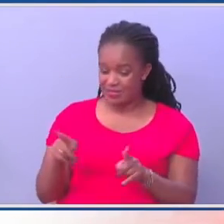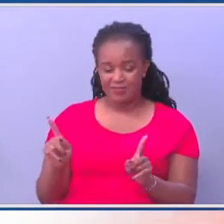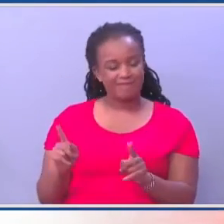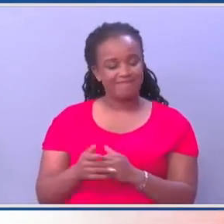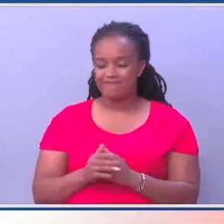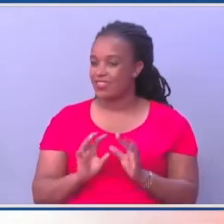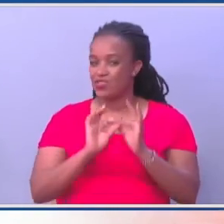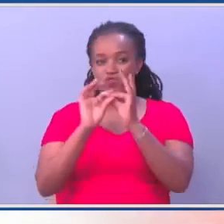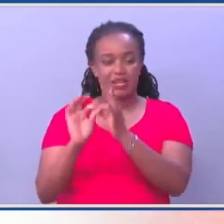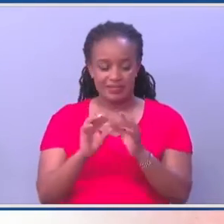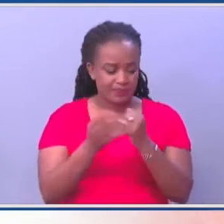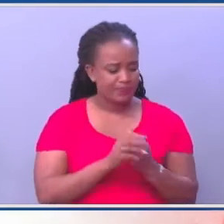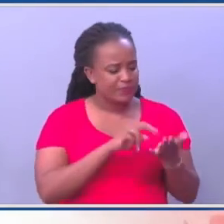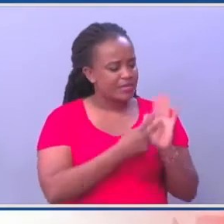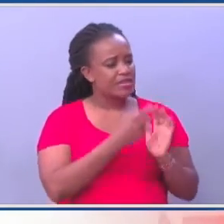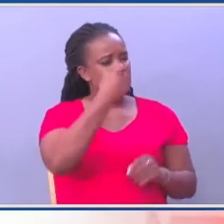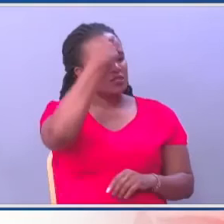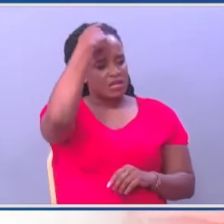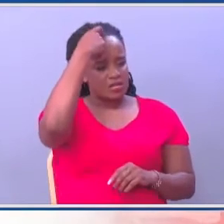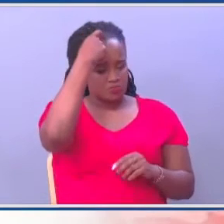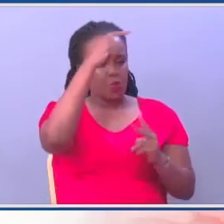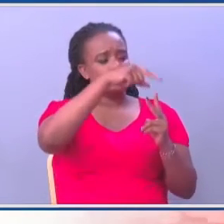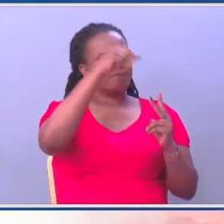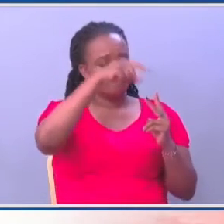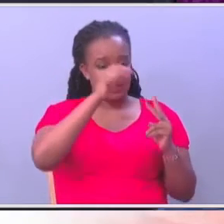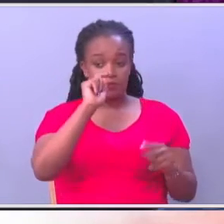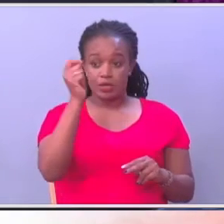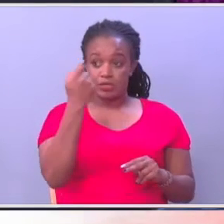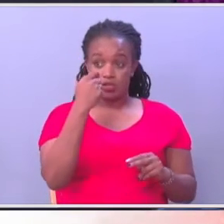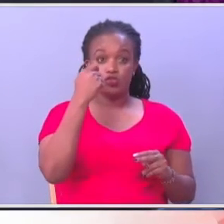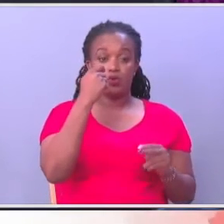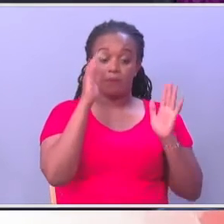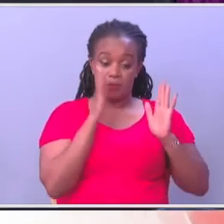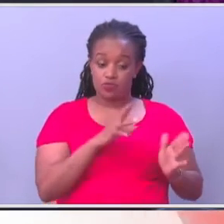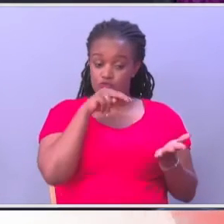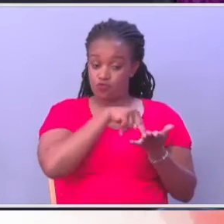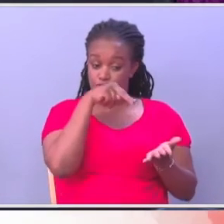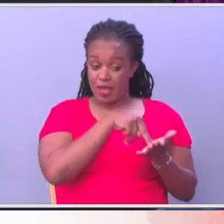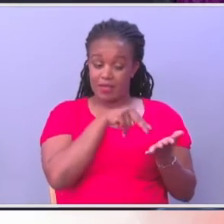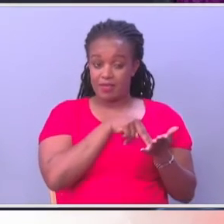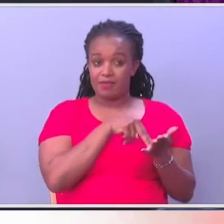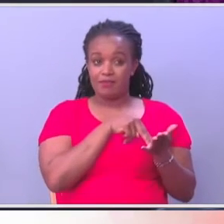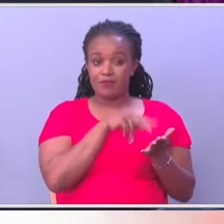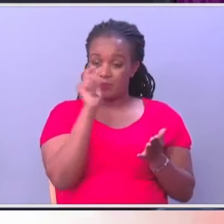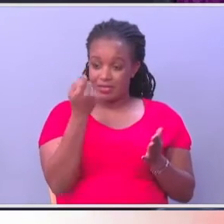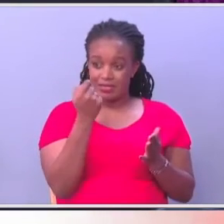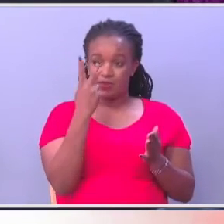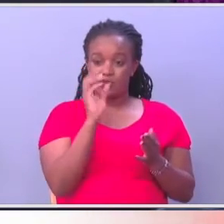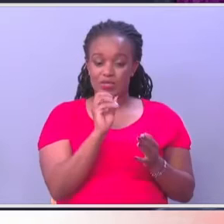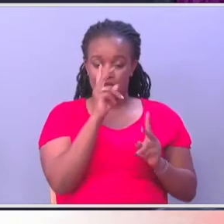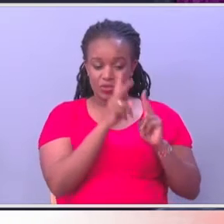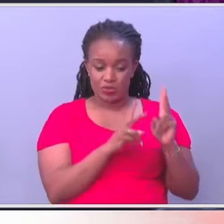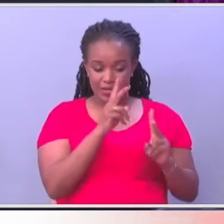very united. Given that Moses Wetangula was endorsed as a presidential candidate for the 2022 general election, given that we have on record